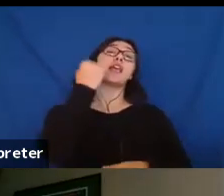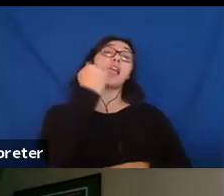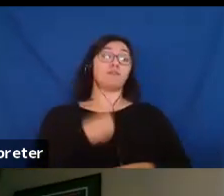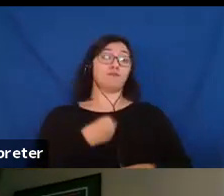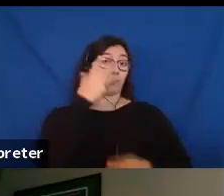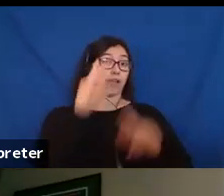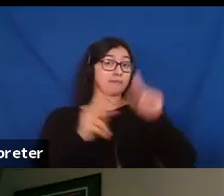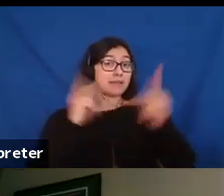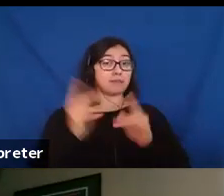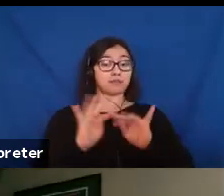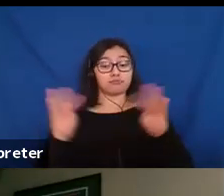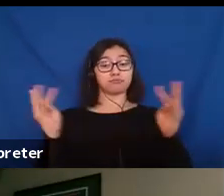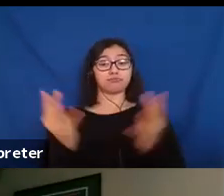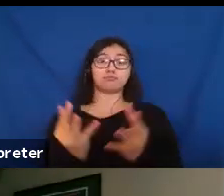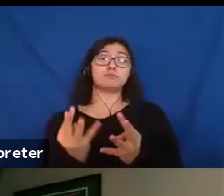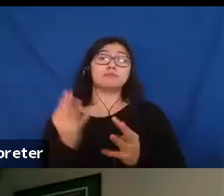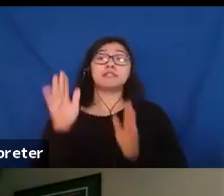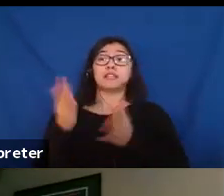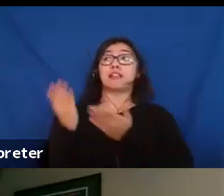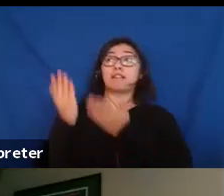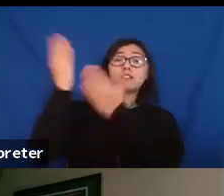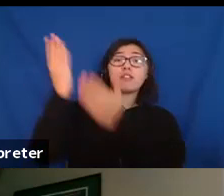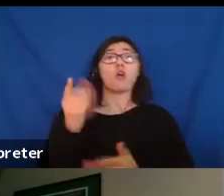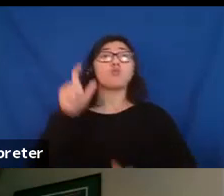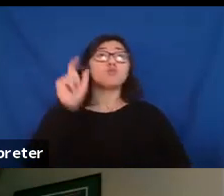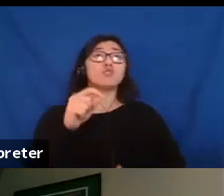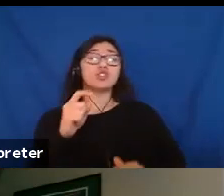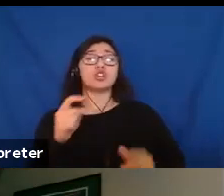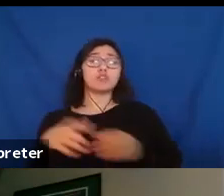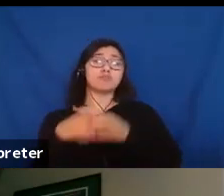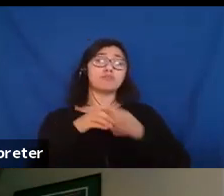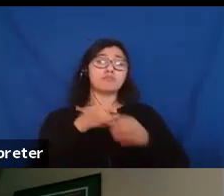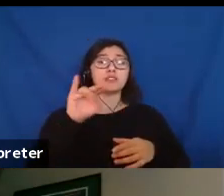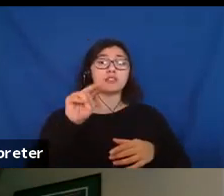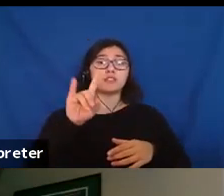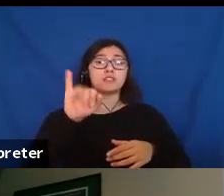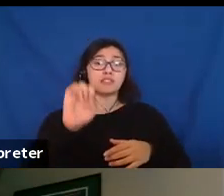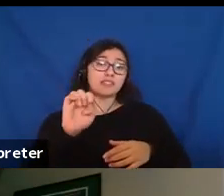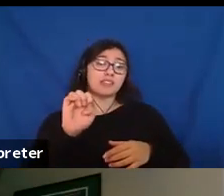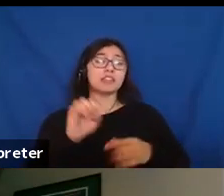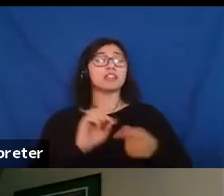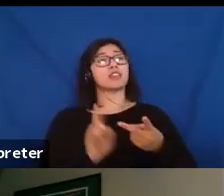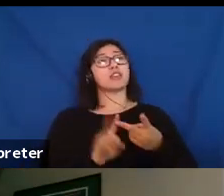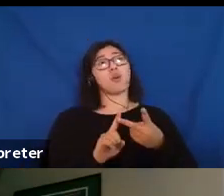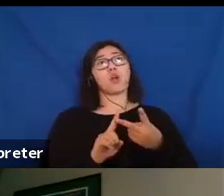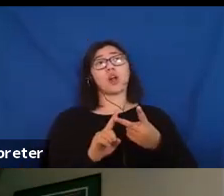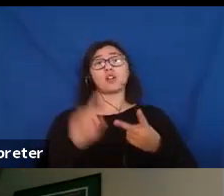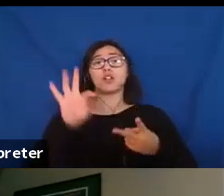folk group or another person suggested bringing in an indie band, would they be accused of stereotyping white people?